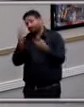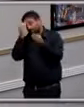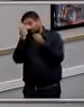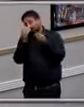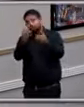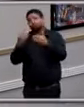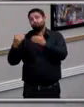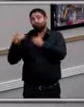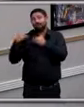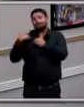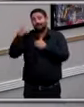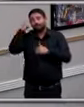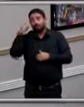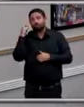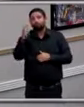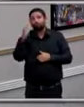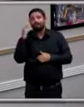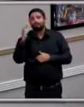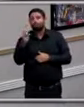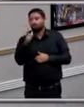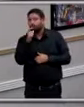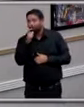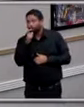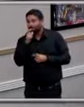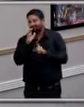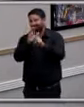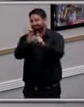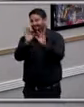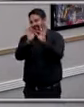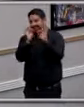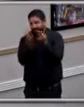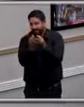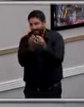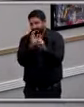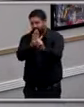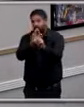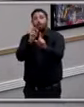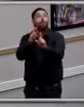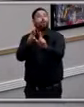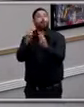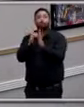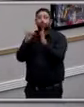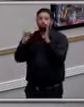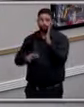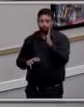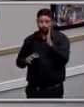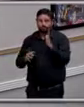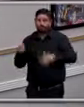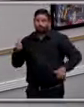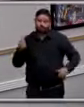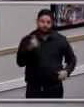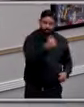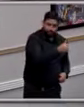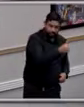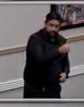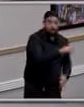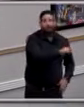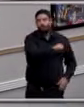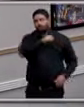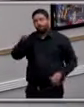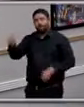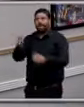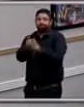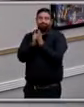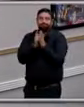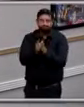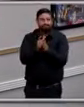for transportation is on the family or the student to get to the campus and then to get back home promptly in